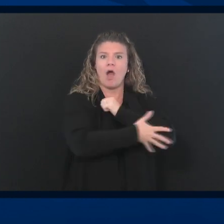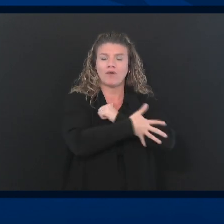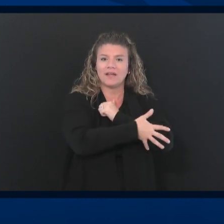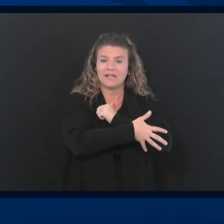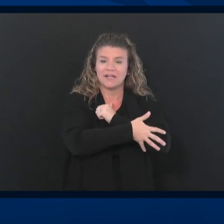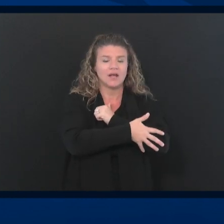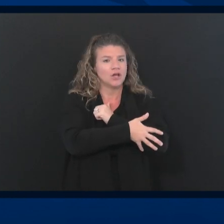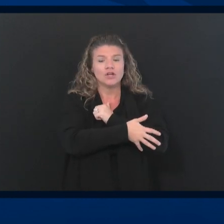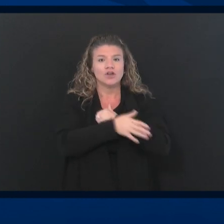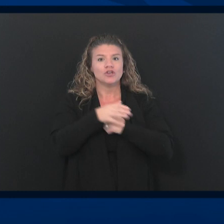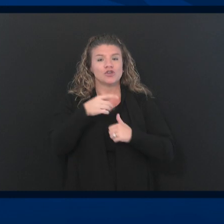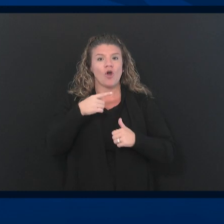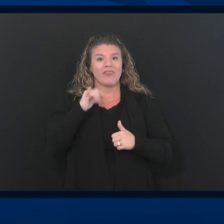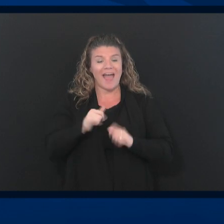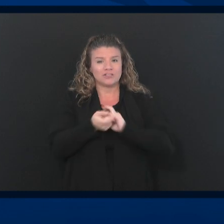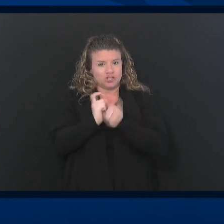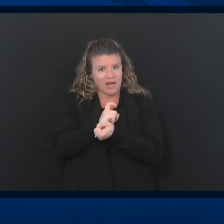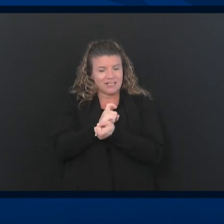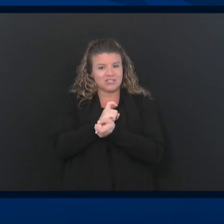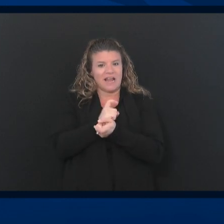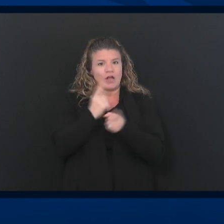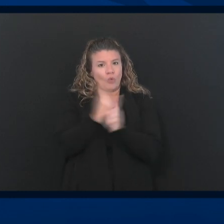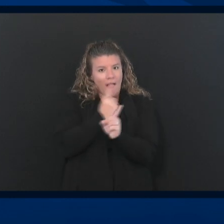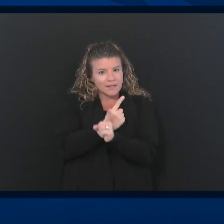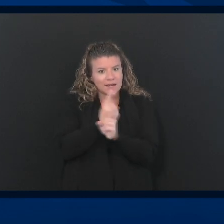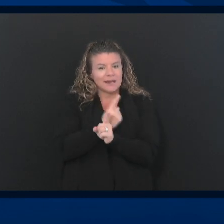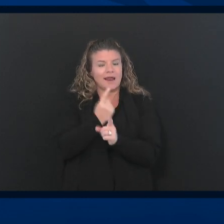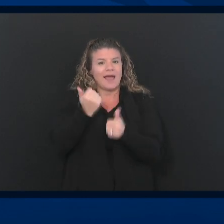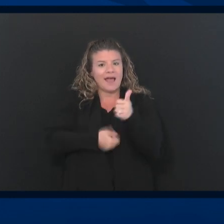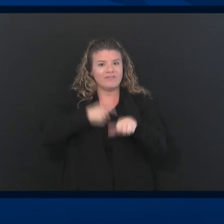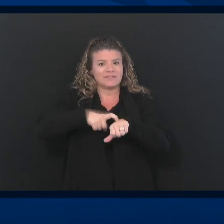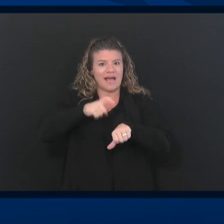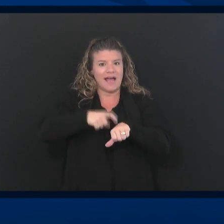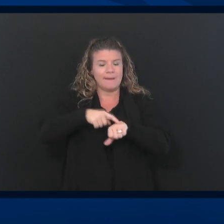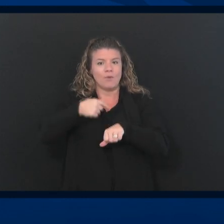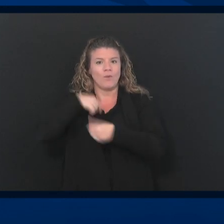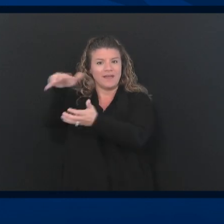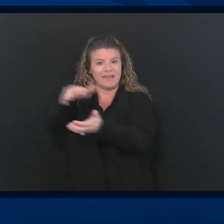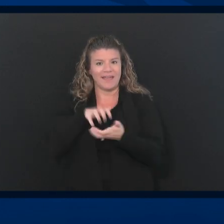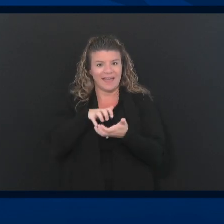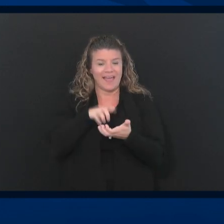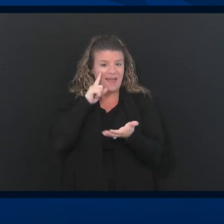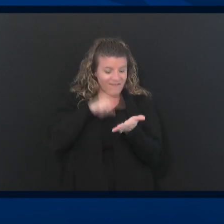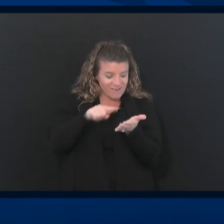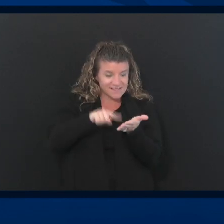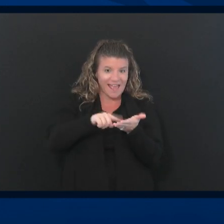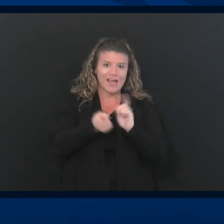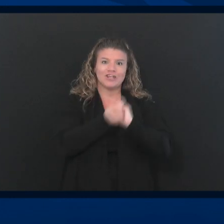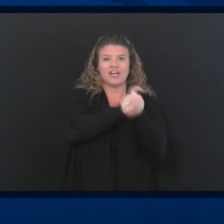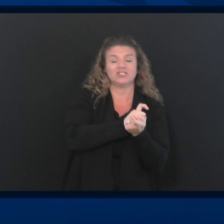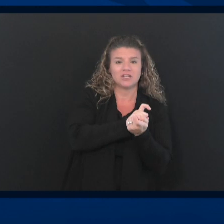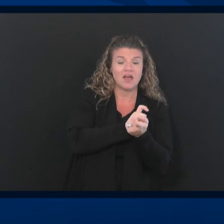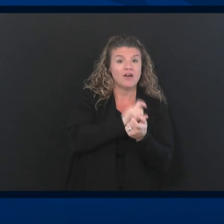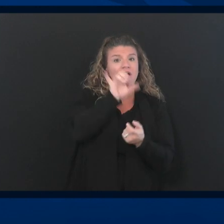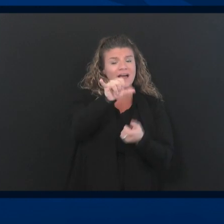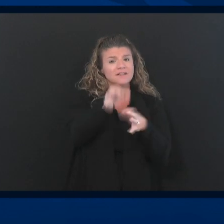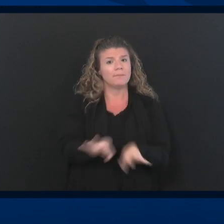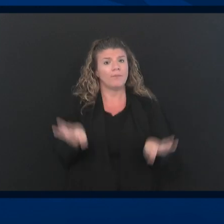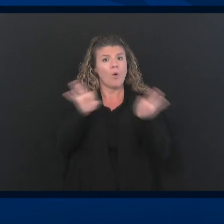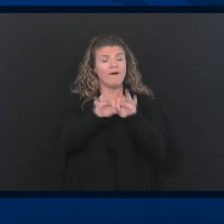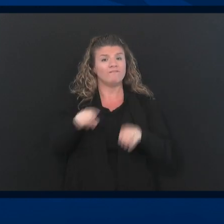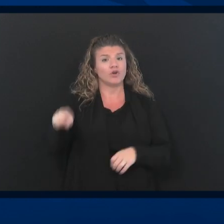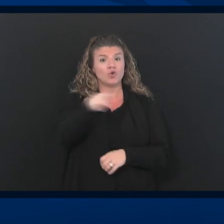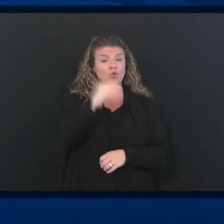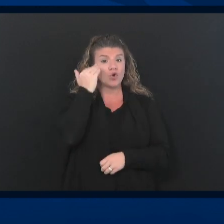gets updated and corrected each time that the data gets resubmitted from the local to the state. So I think that's just important to know that the data